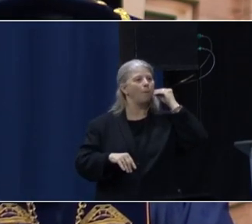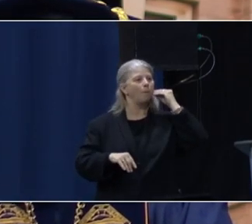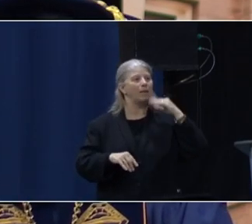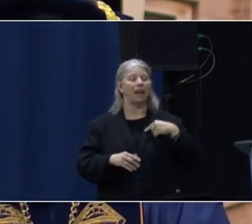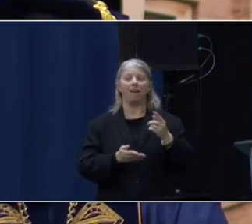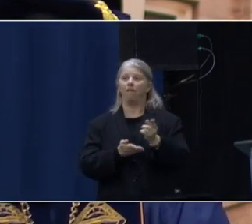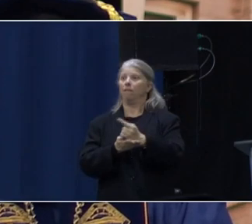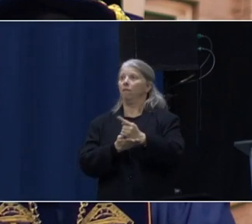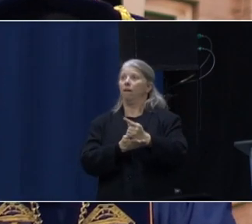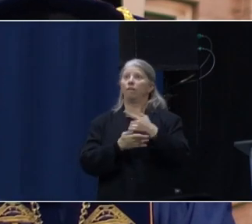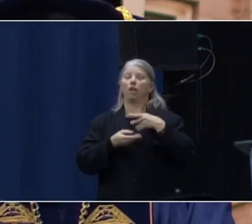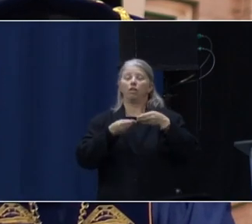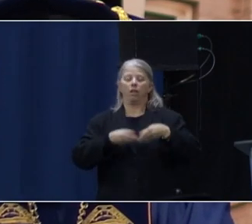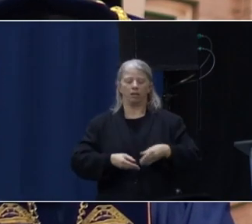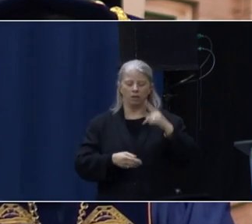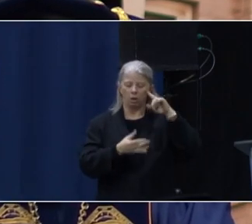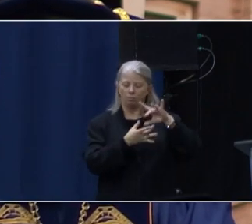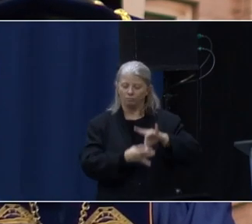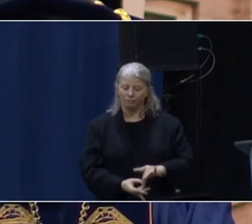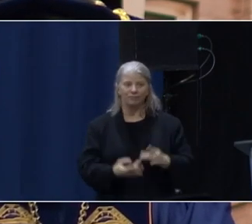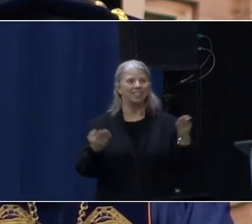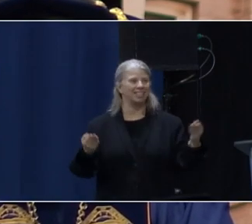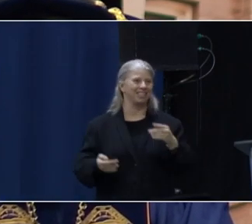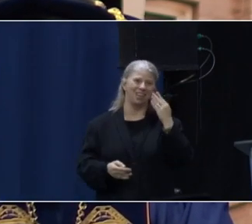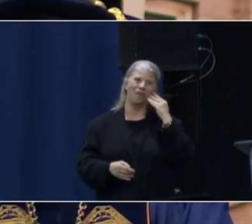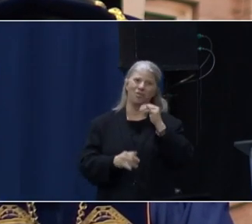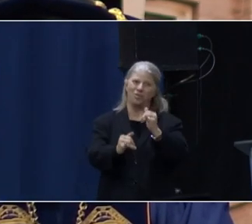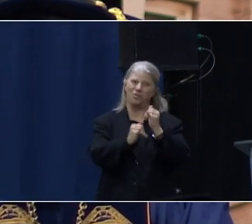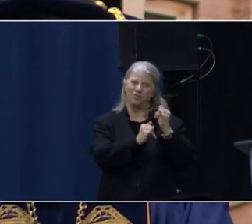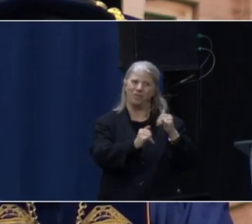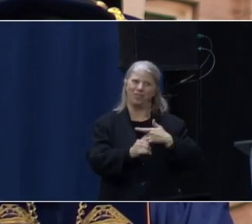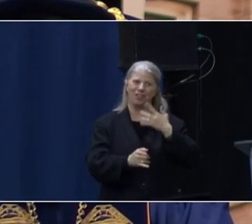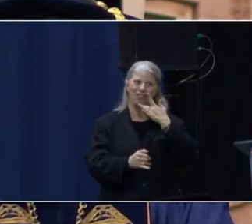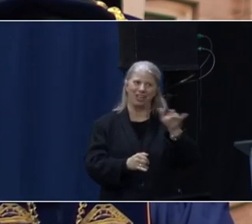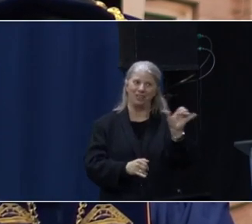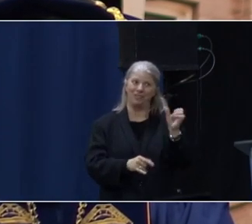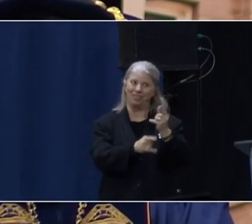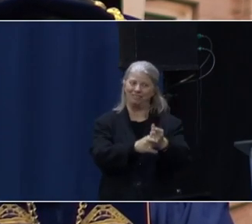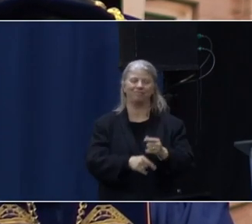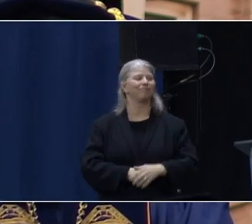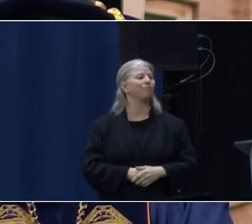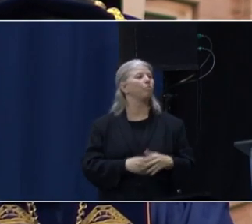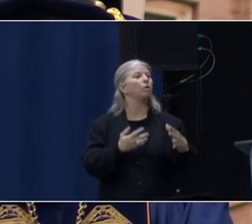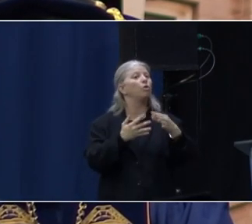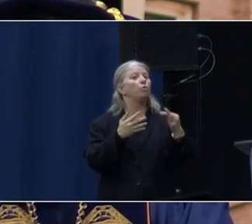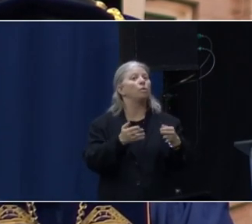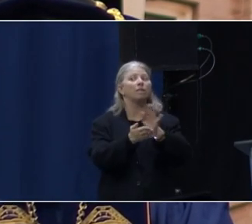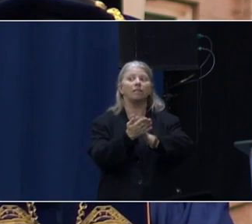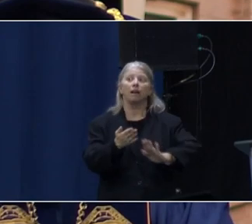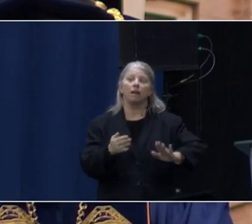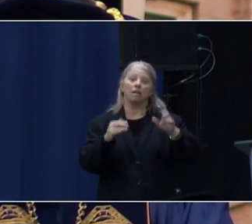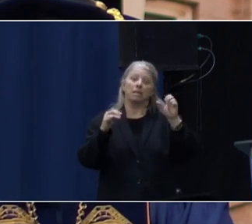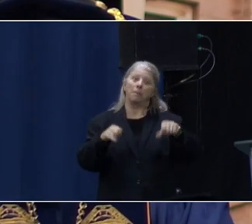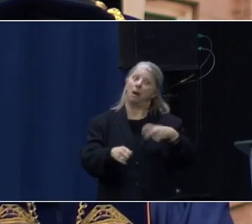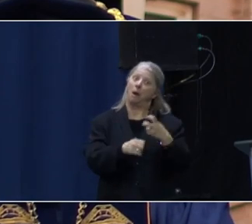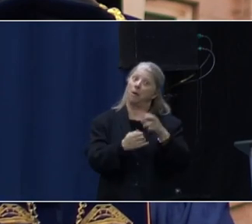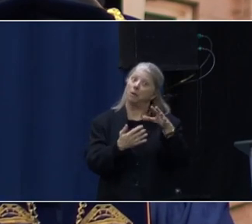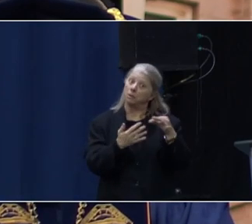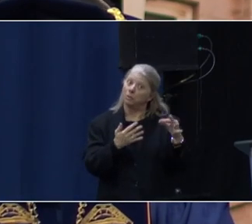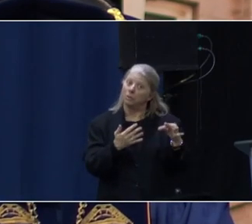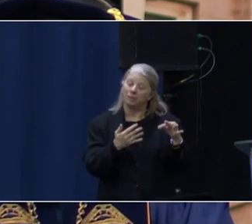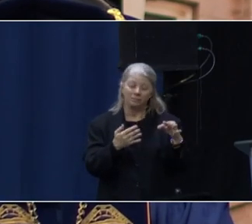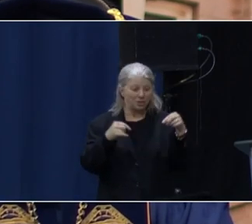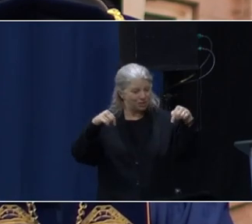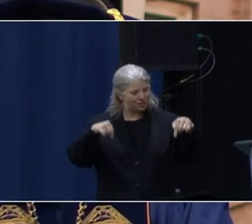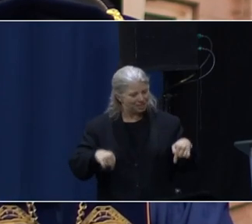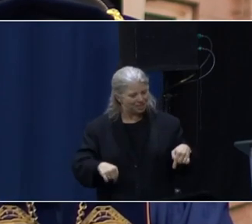I felt utterly lost. And I know you all feel as lucky as I do to have made that decision. Choosing a college can be a crazy hard choice, but we all chose